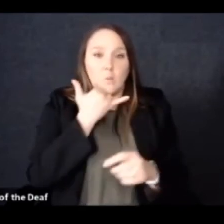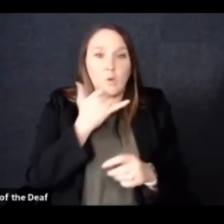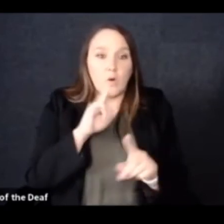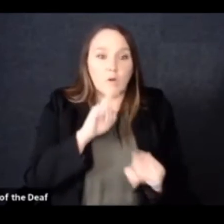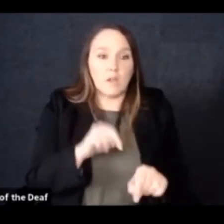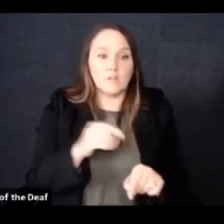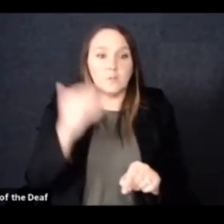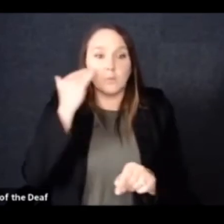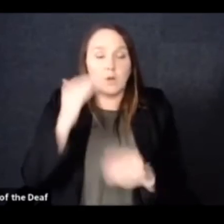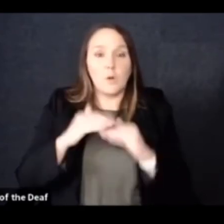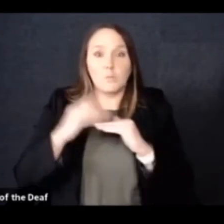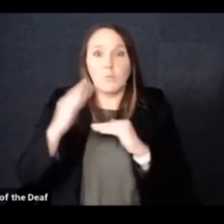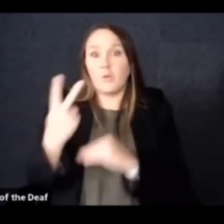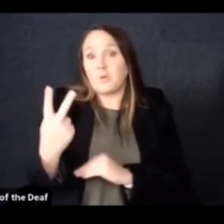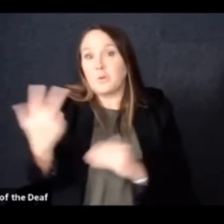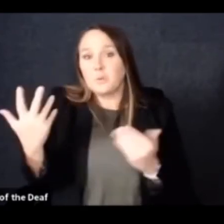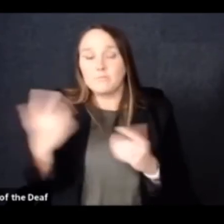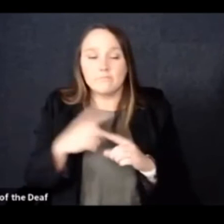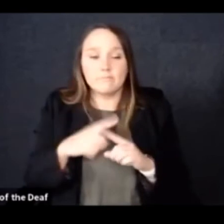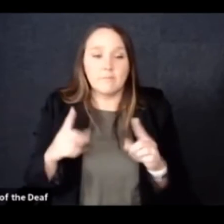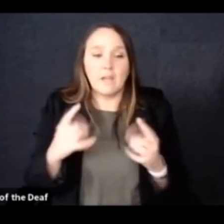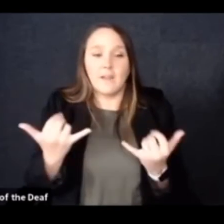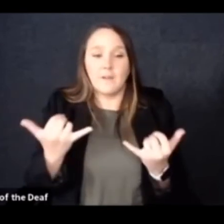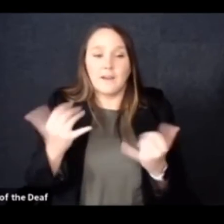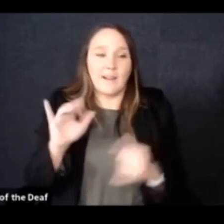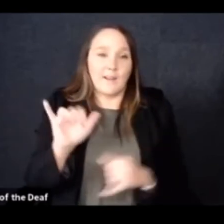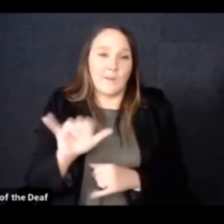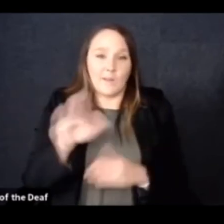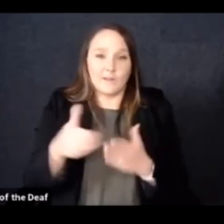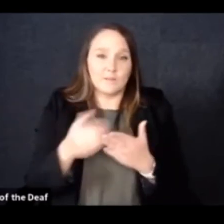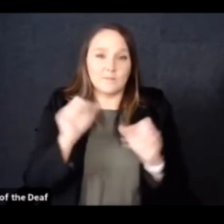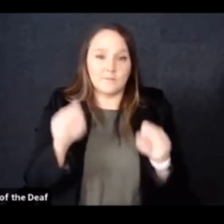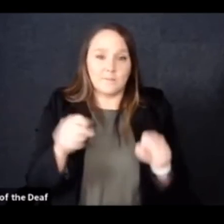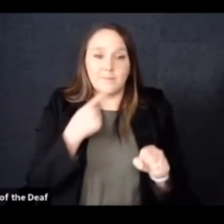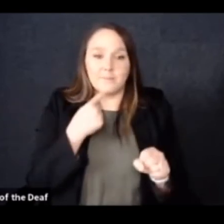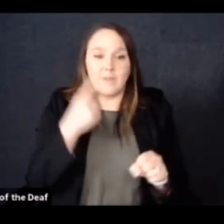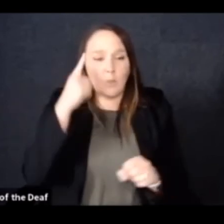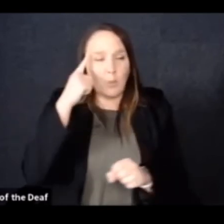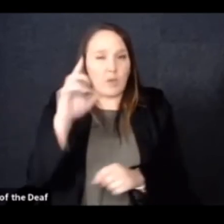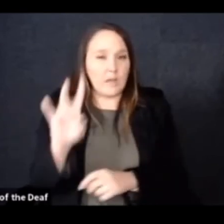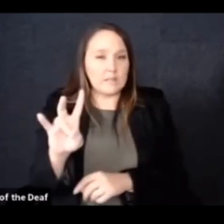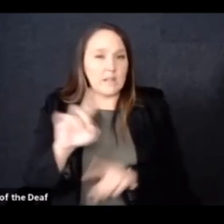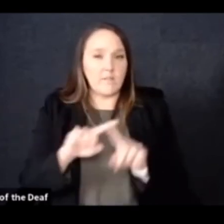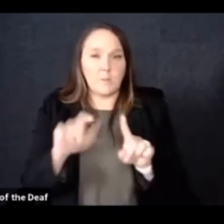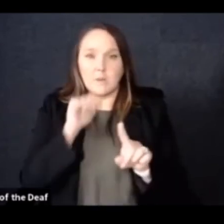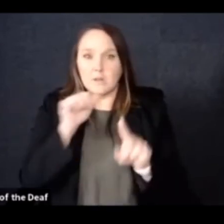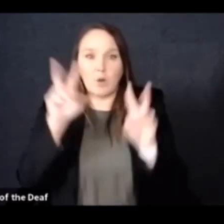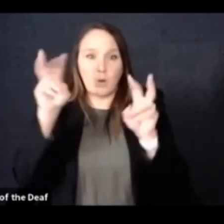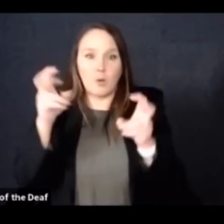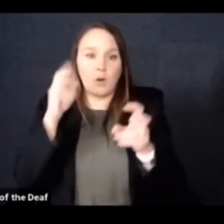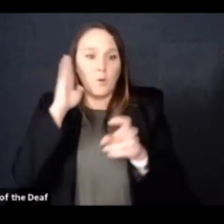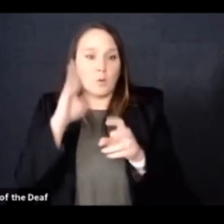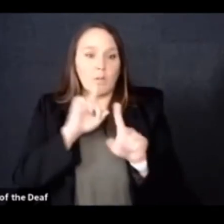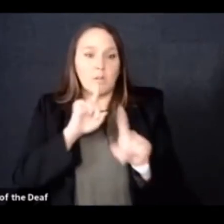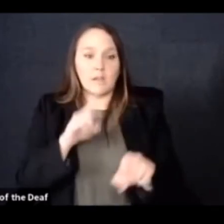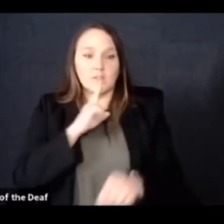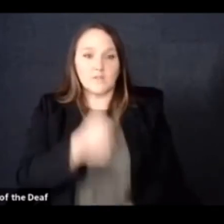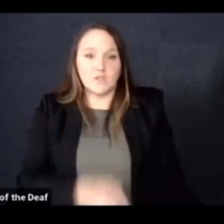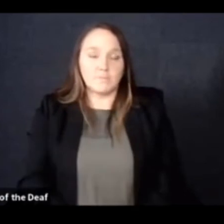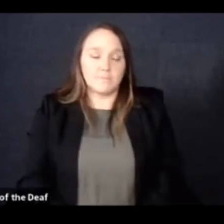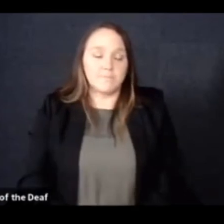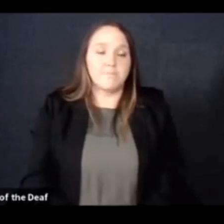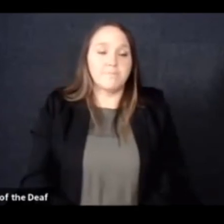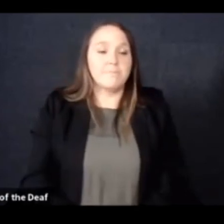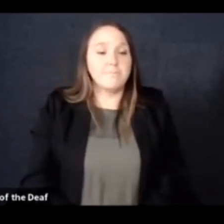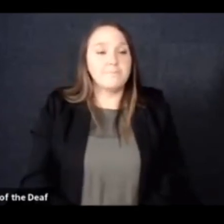2, but that's right now, that's all I can say for sure. We think it's 7, but don't quote us on that. We'll get you an answer for sure.